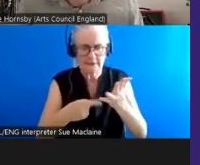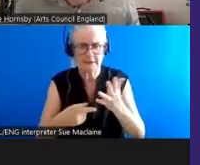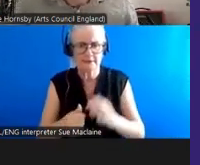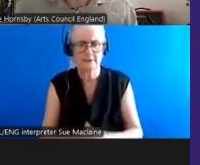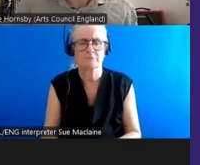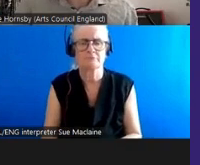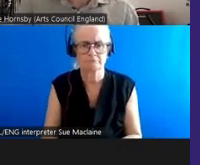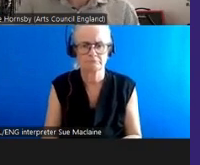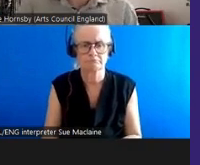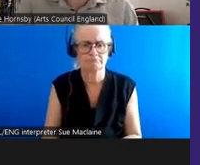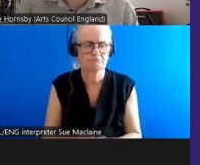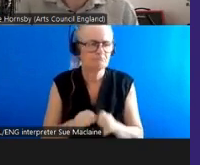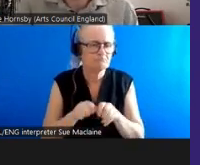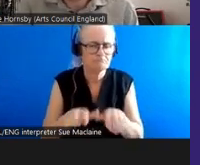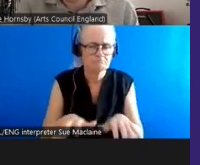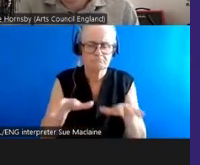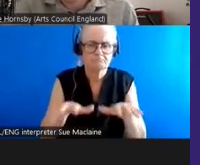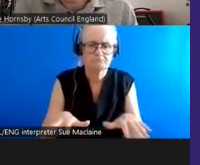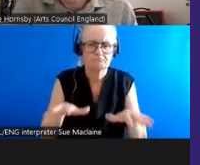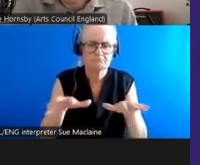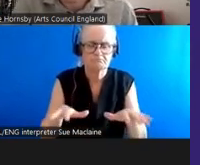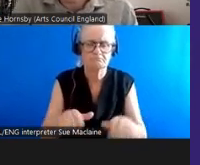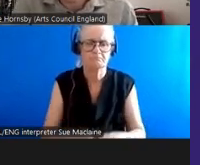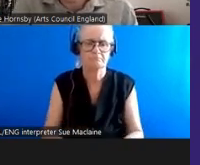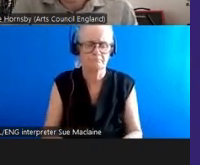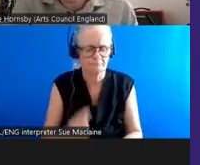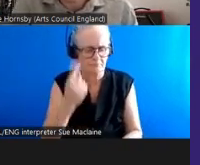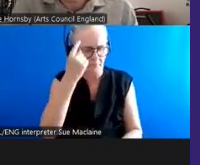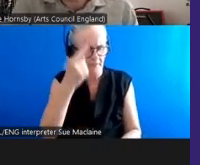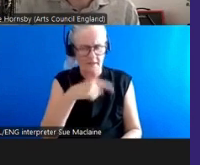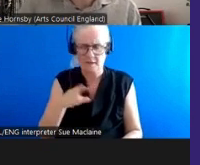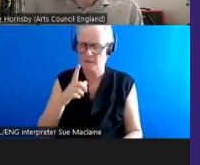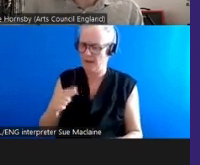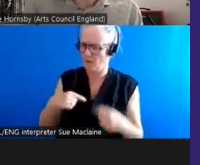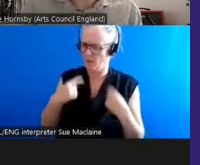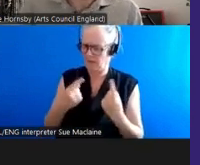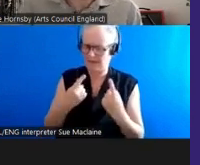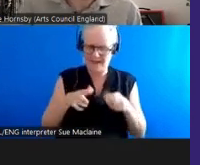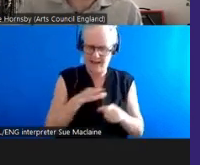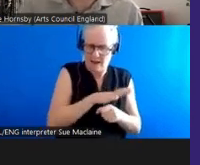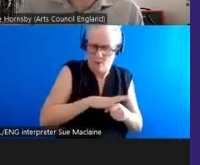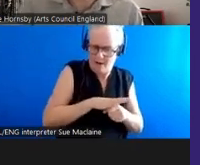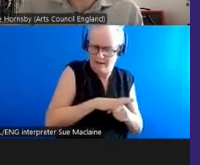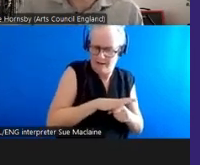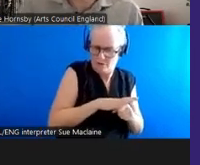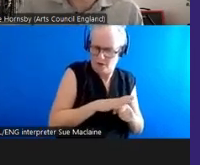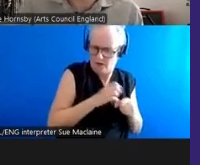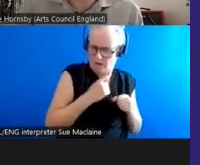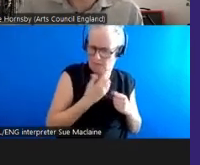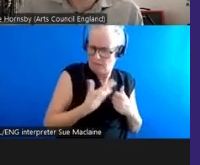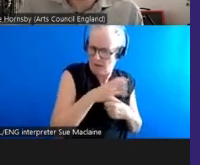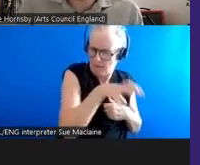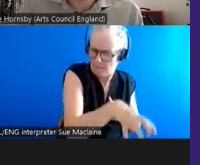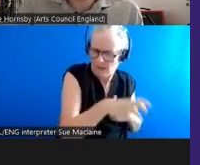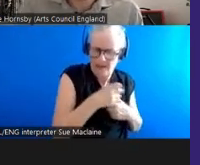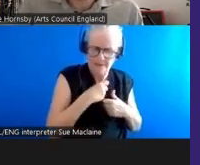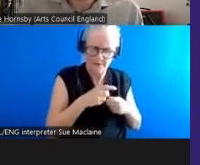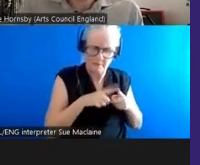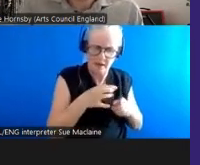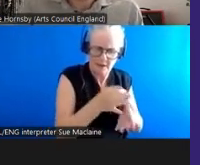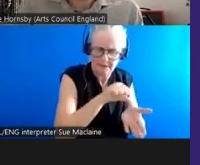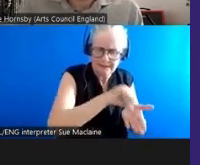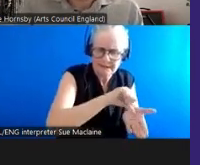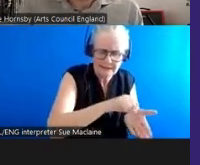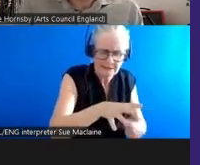into really speaking to the value that culture brings to the life of places and to the lives of